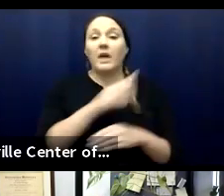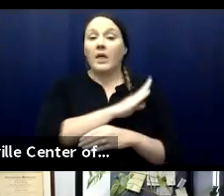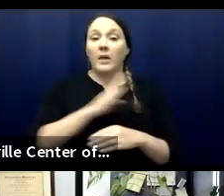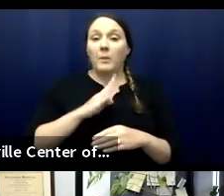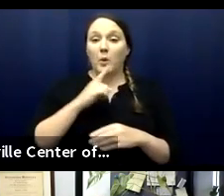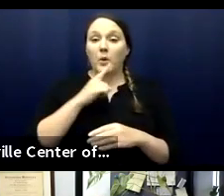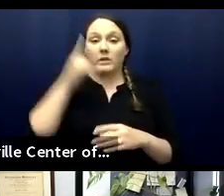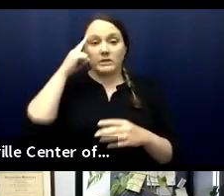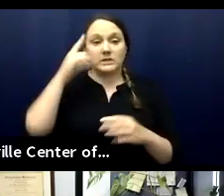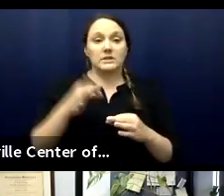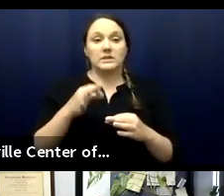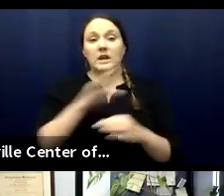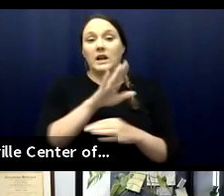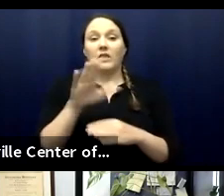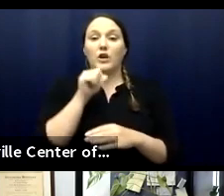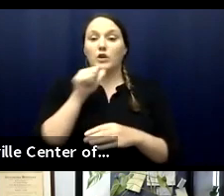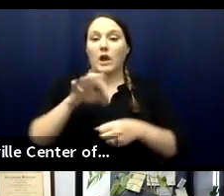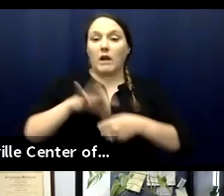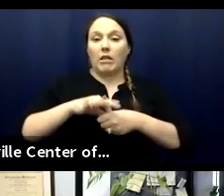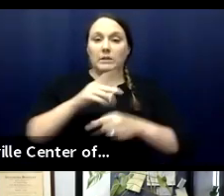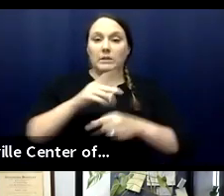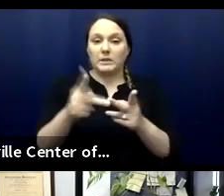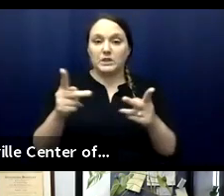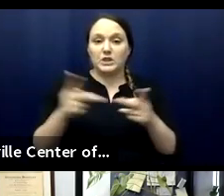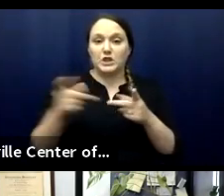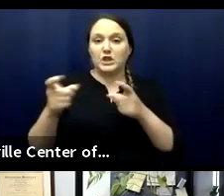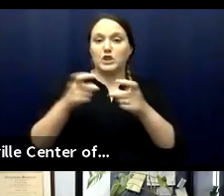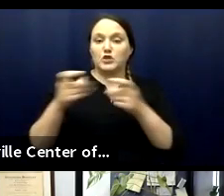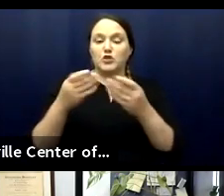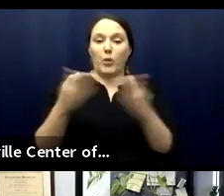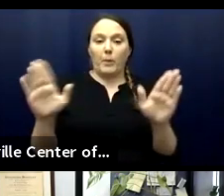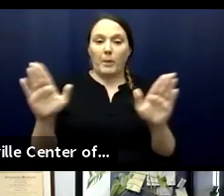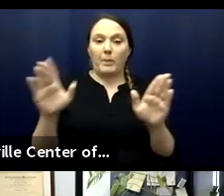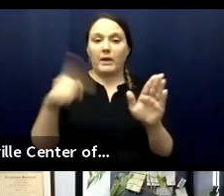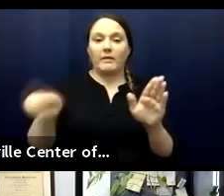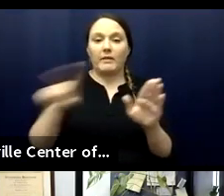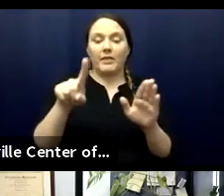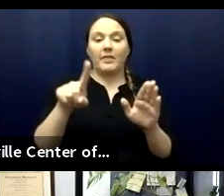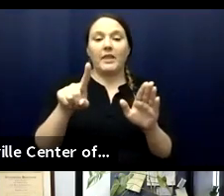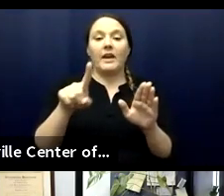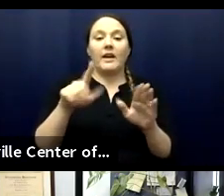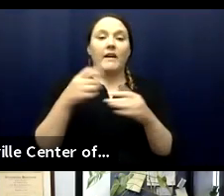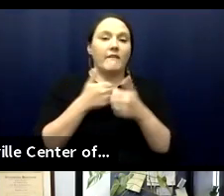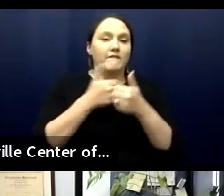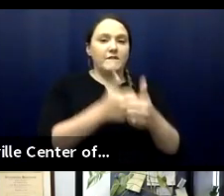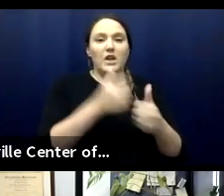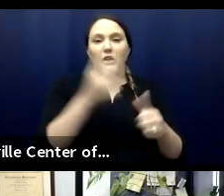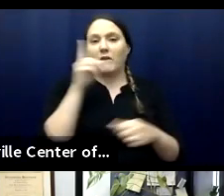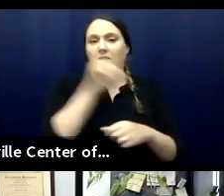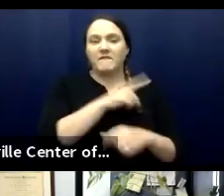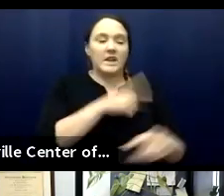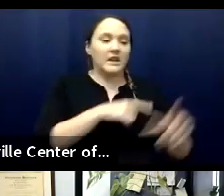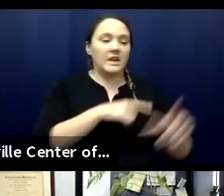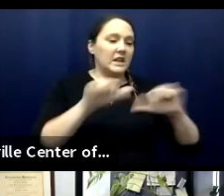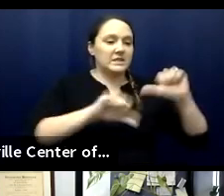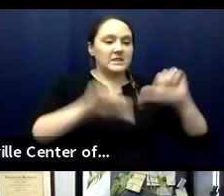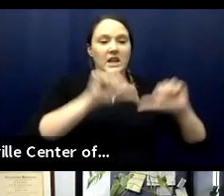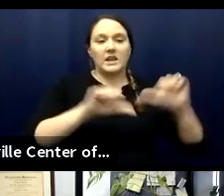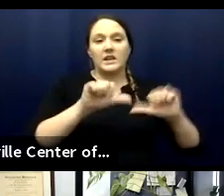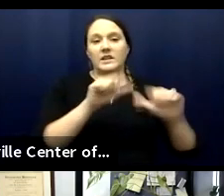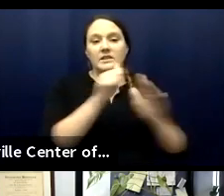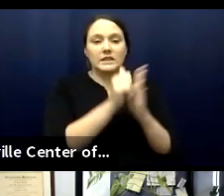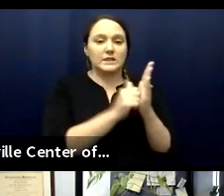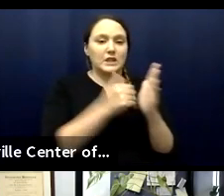use their unelected position of power as a way to control the public at large. They have bought into shoddy science and an agenda I can only speculate on. Having